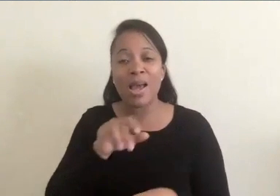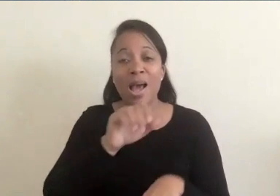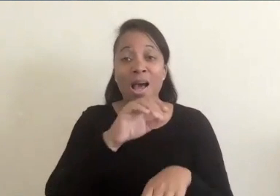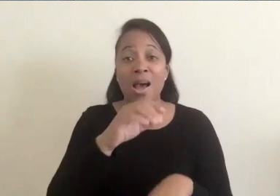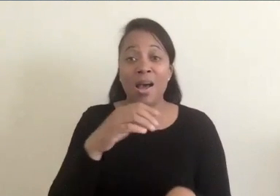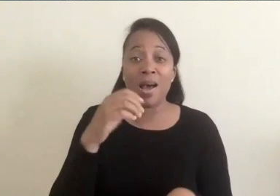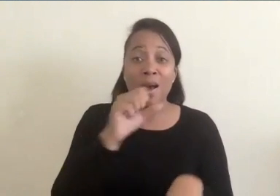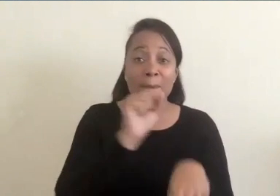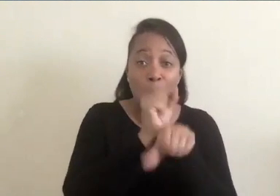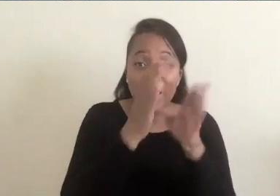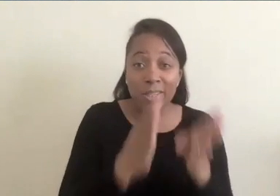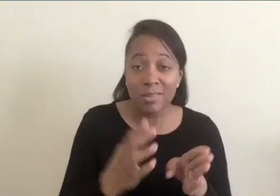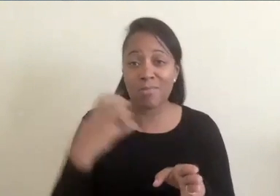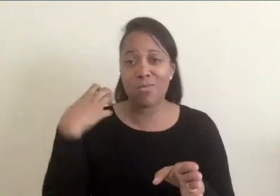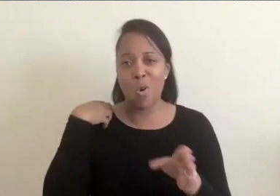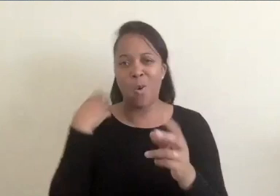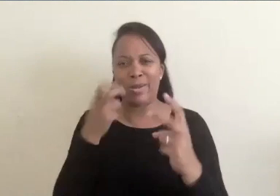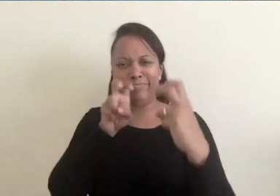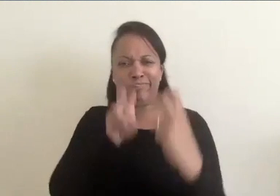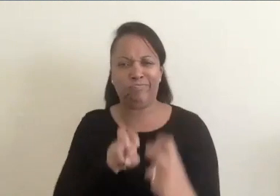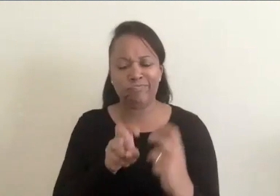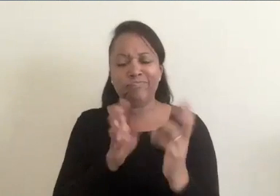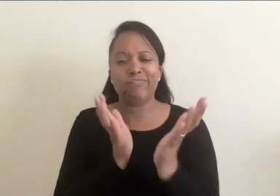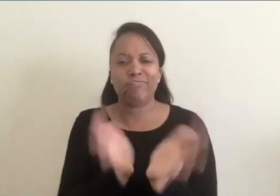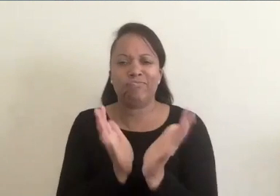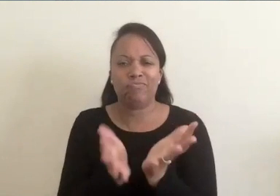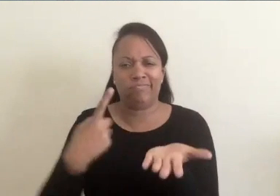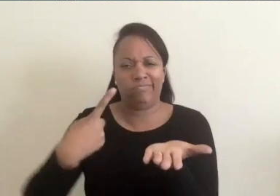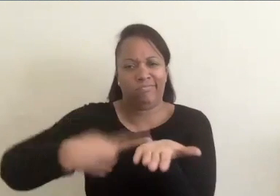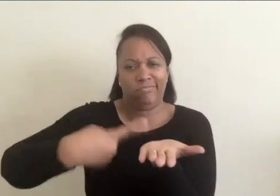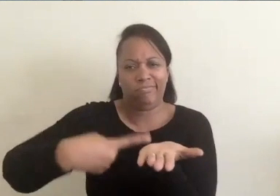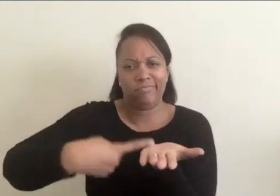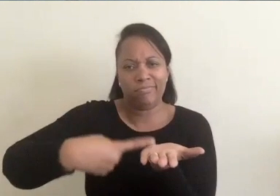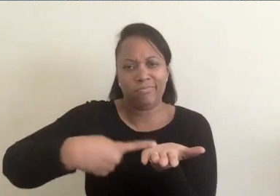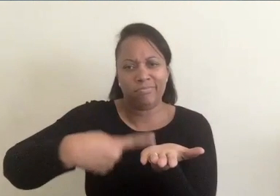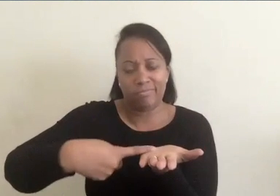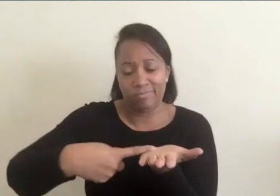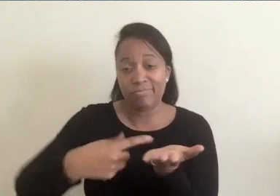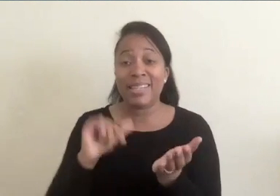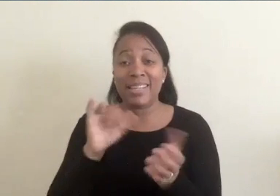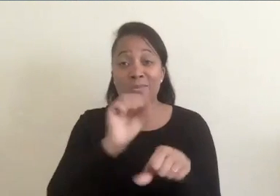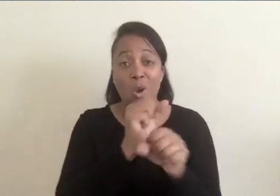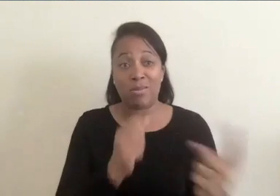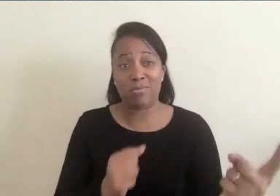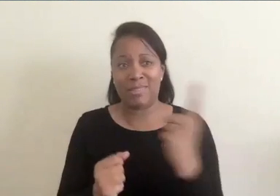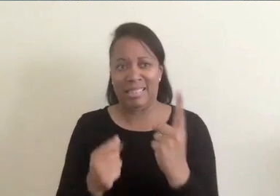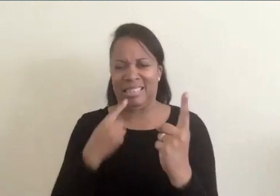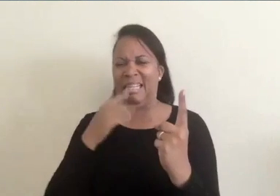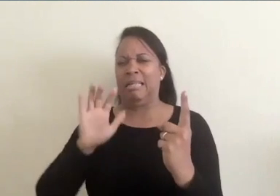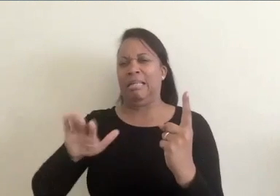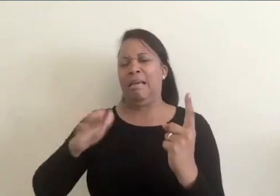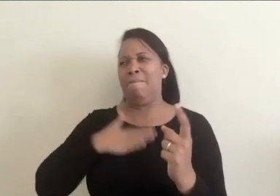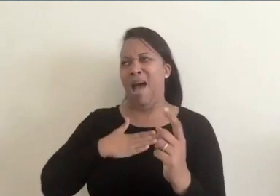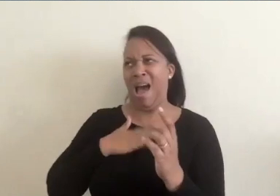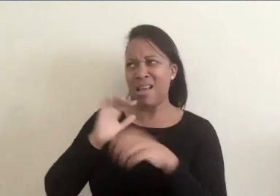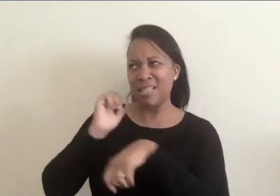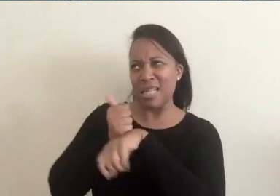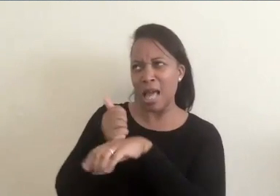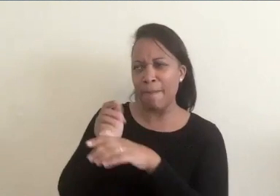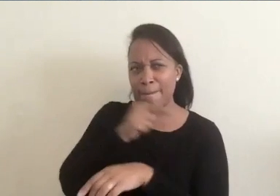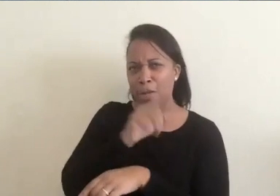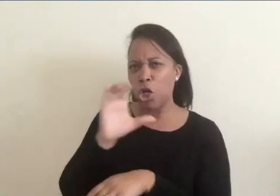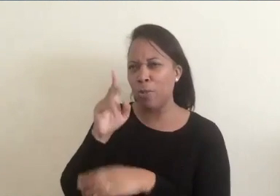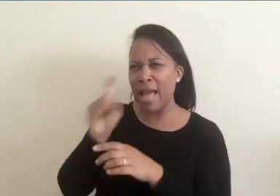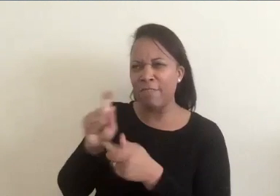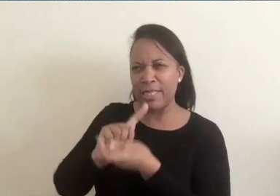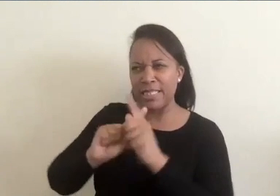a conversation. They need to talk about it. If the employee comes and says, I really need a different setup in my